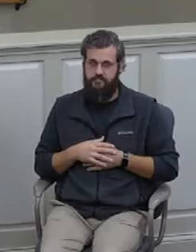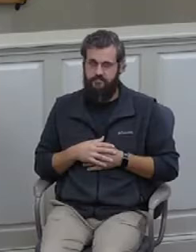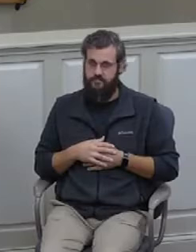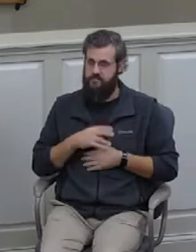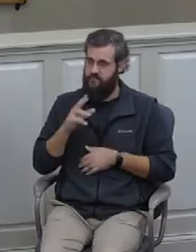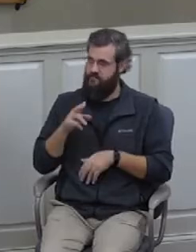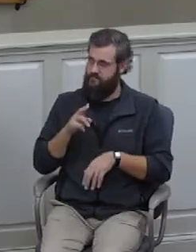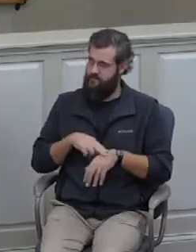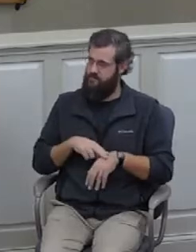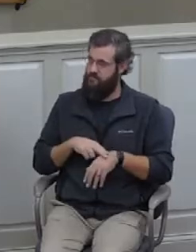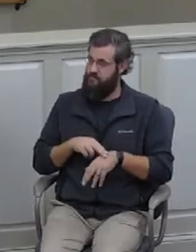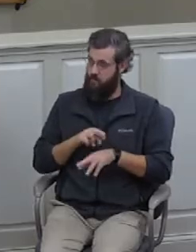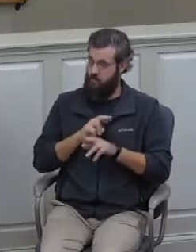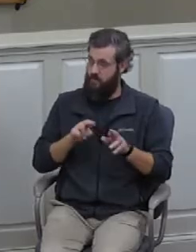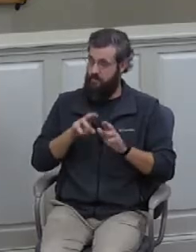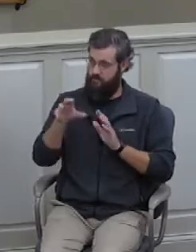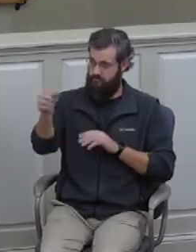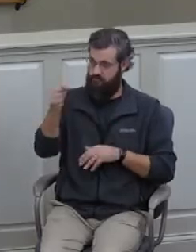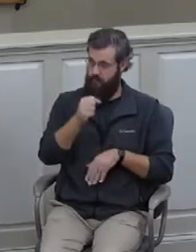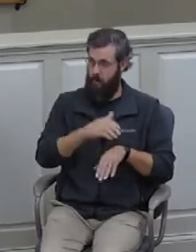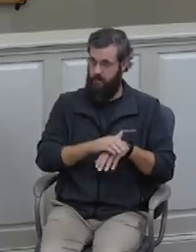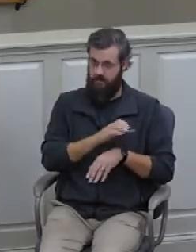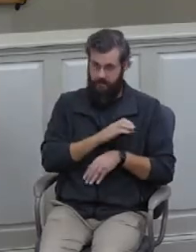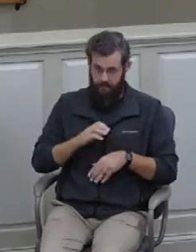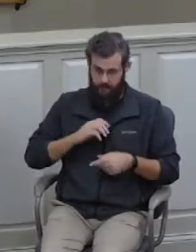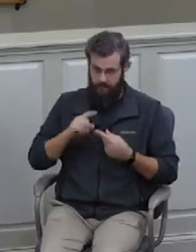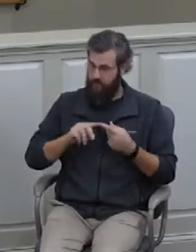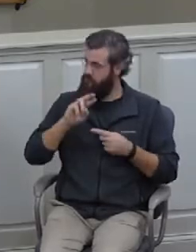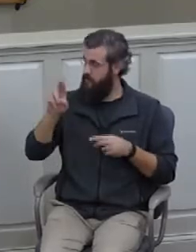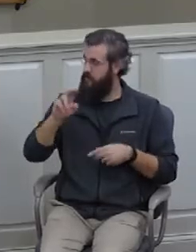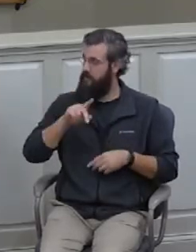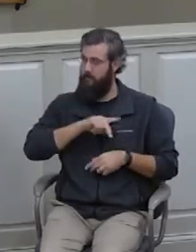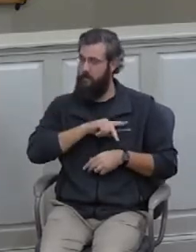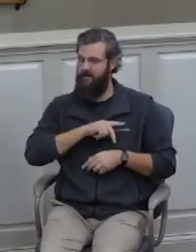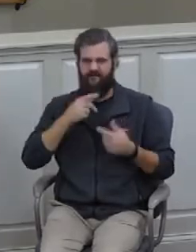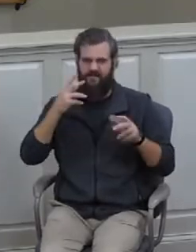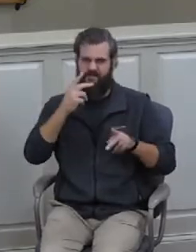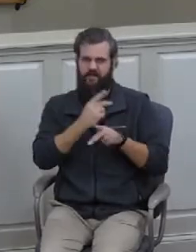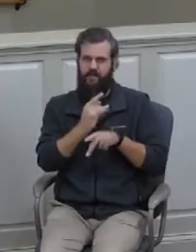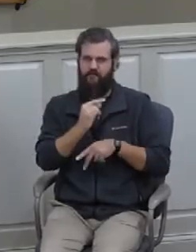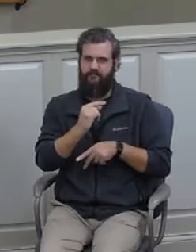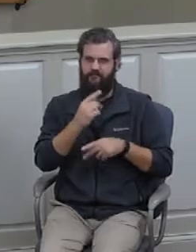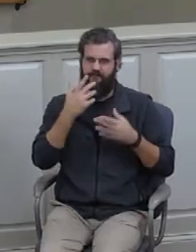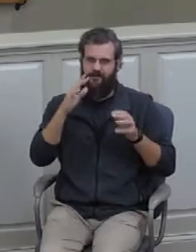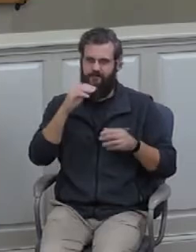course, we're ready to put you on a committee whenever you're ready. Oh, I've got that. I've gotten that taken care